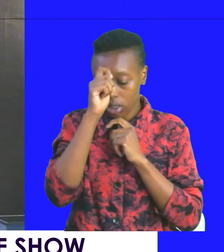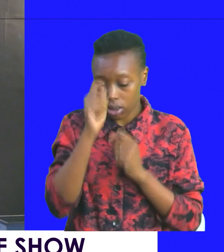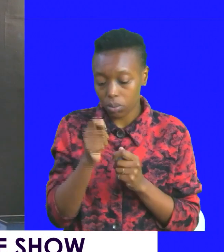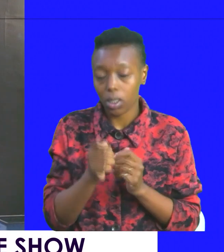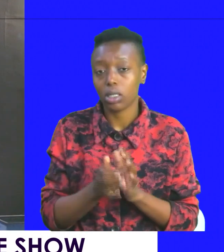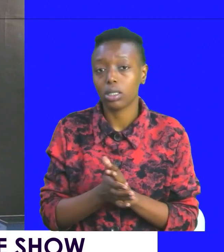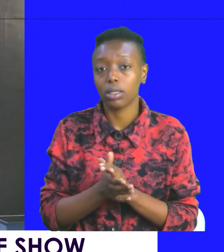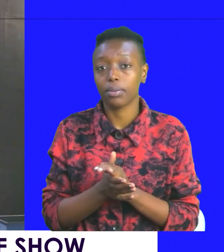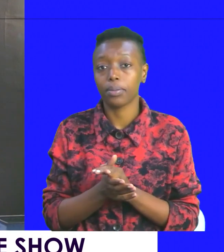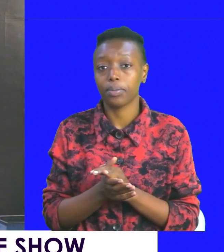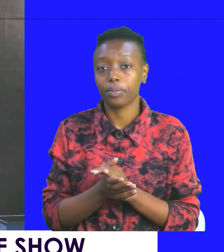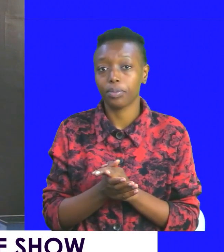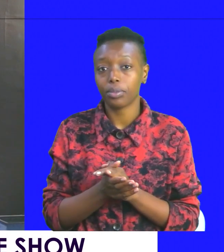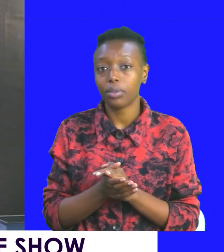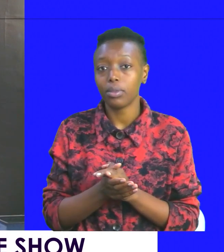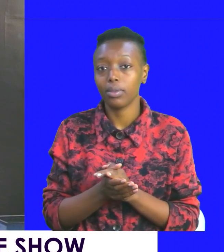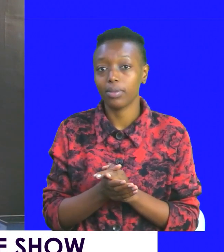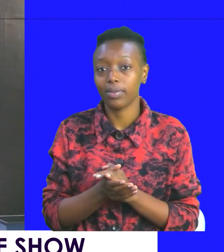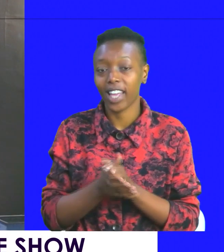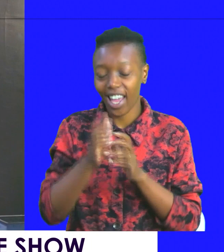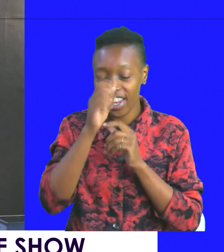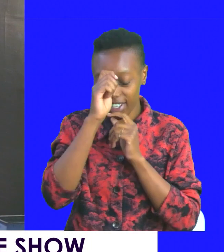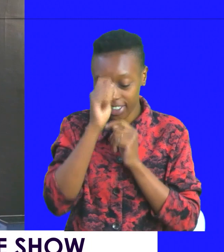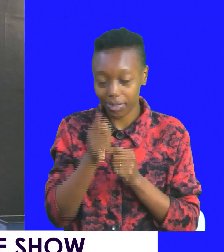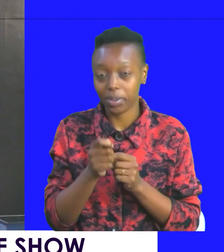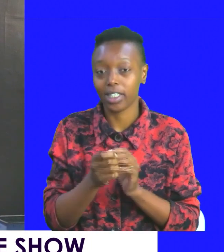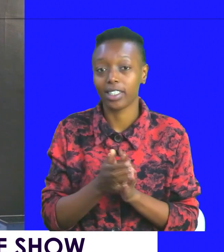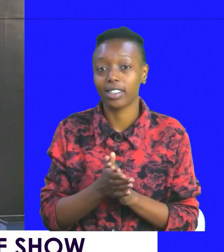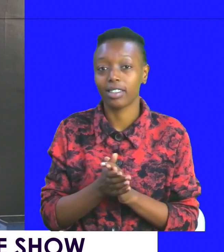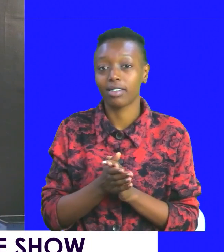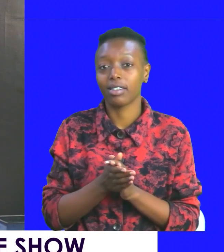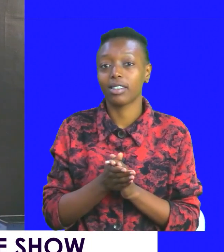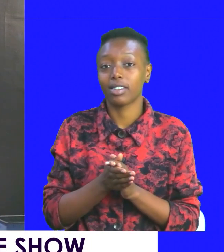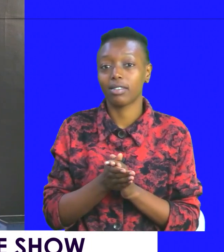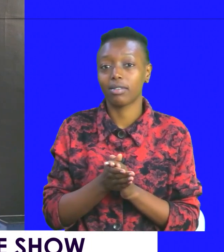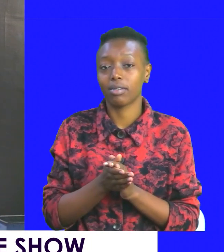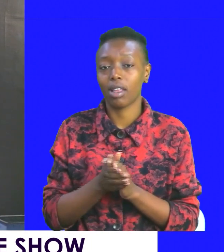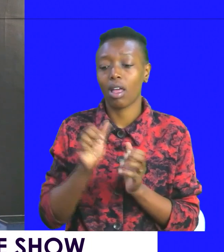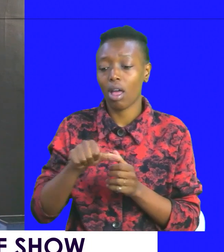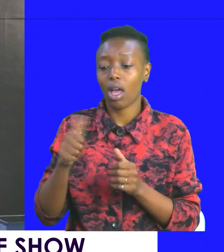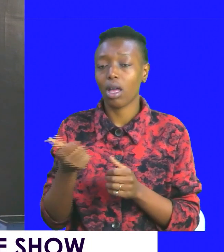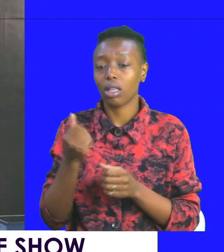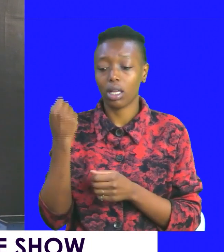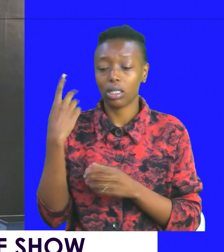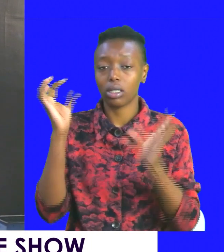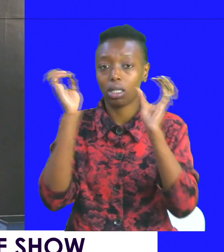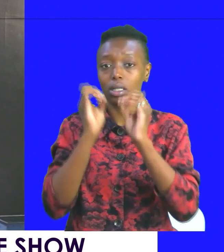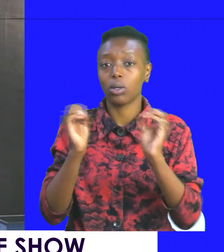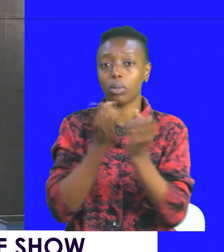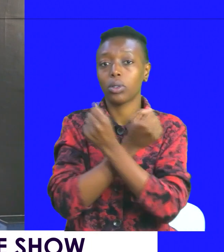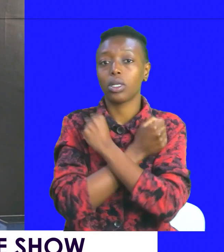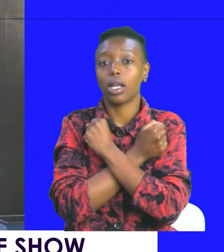diet. The language of, they don't understand the language of love. They